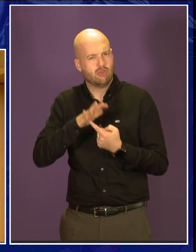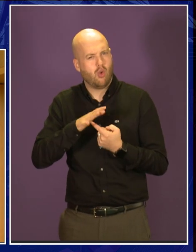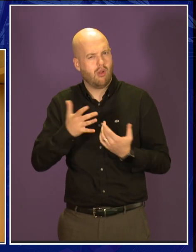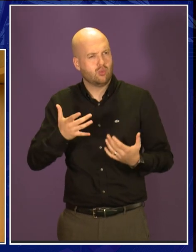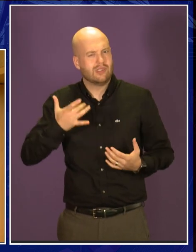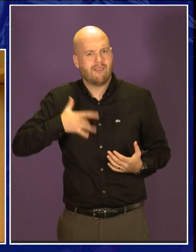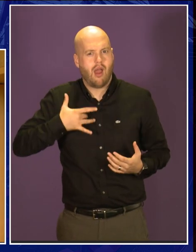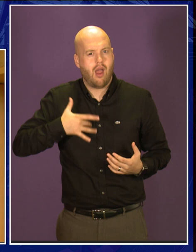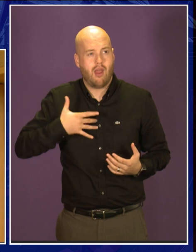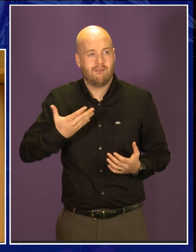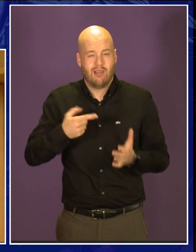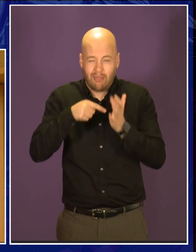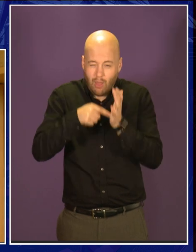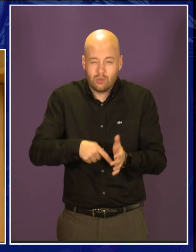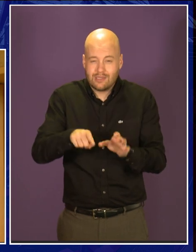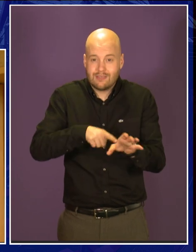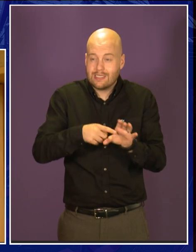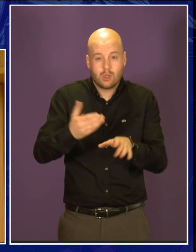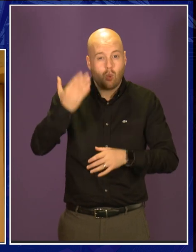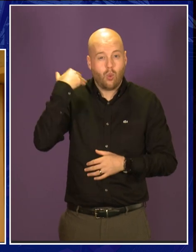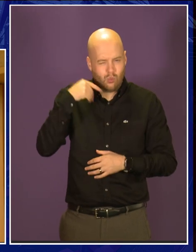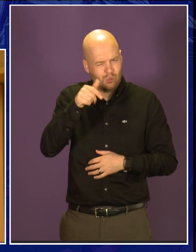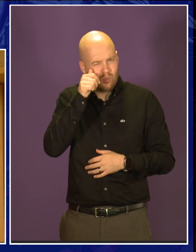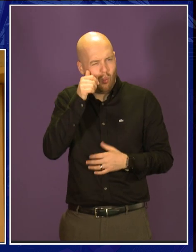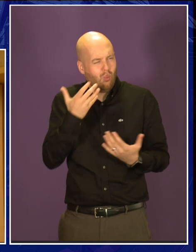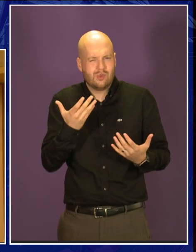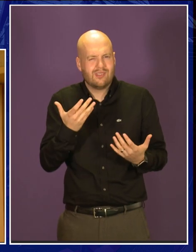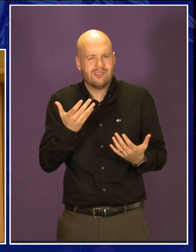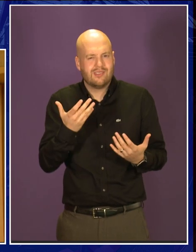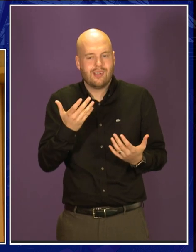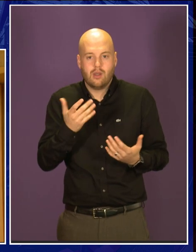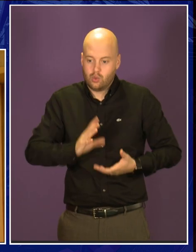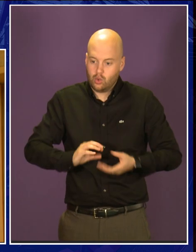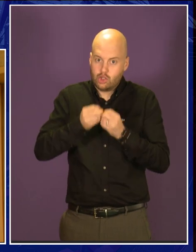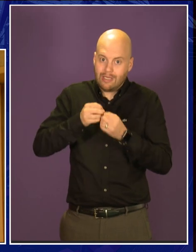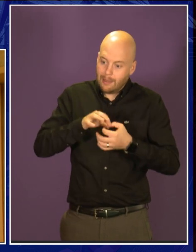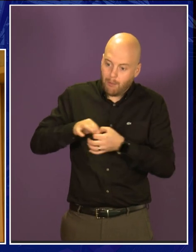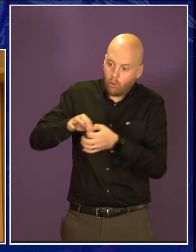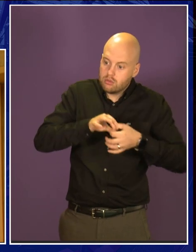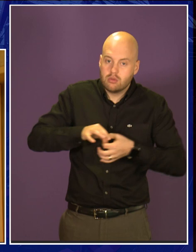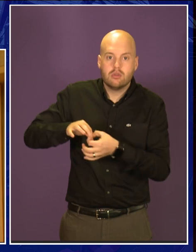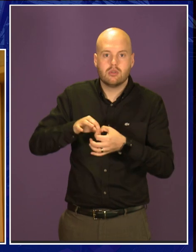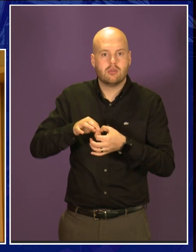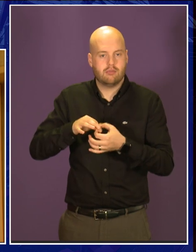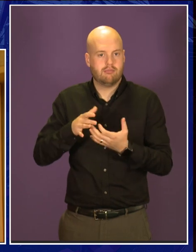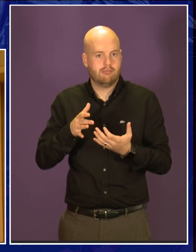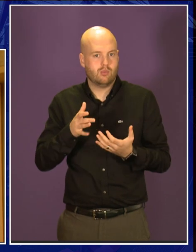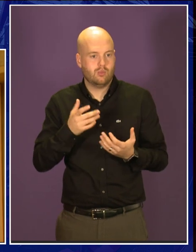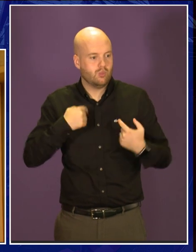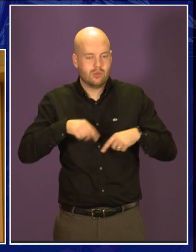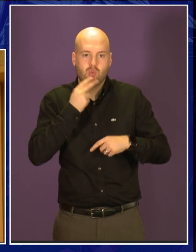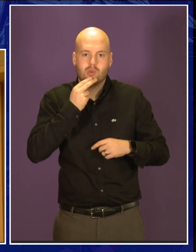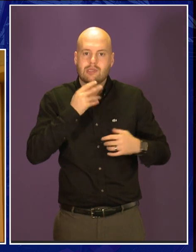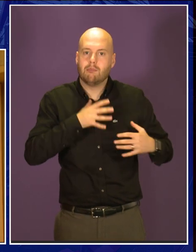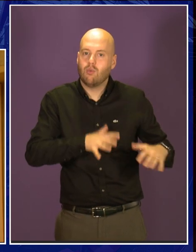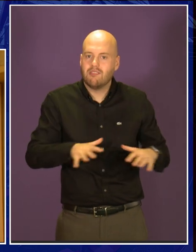made thousands of years ago, we know that. And to create that bonding, that connection, they use movement, different